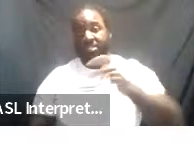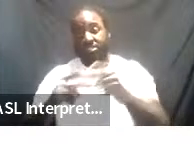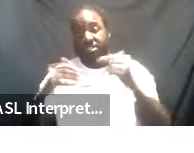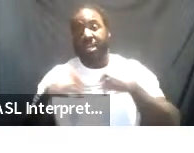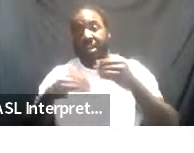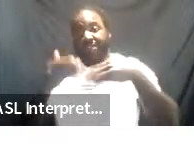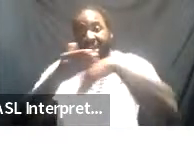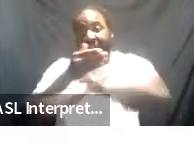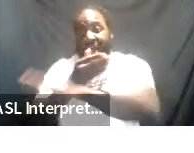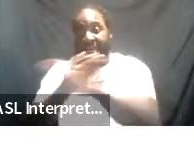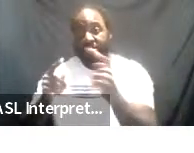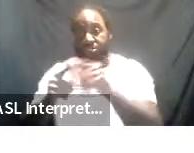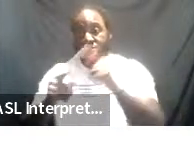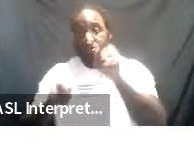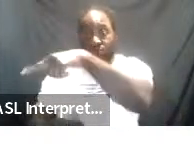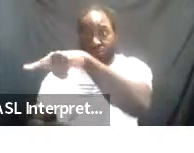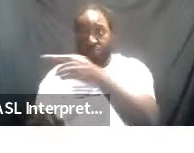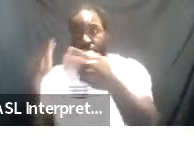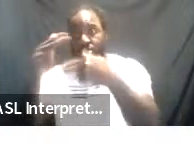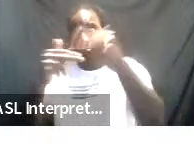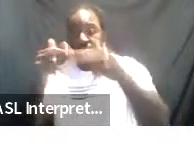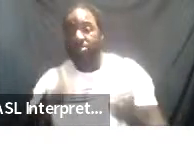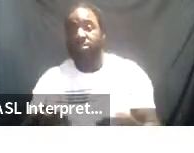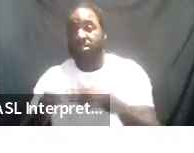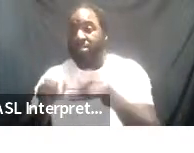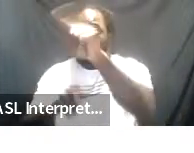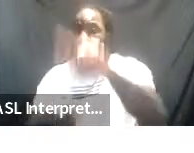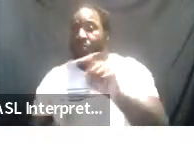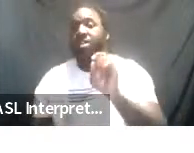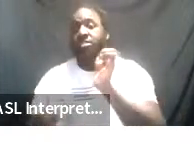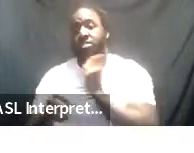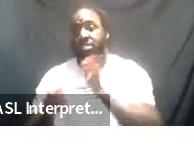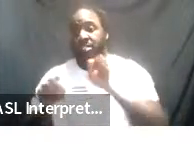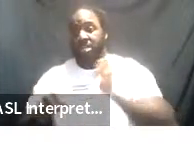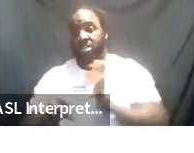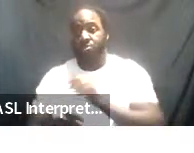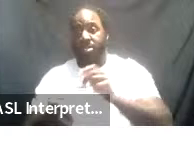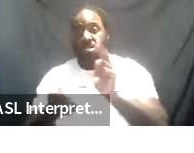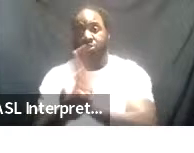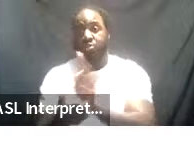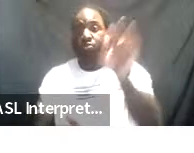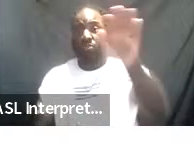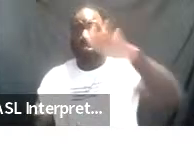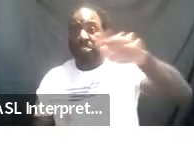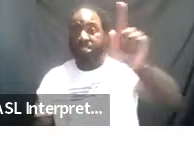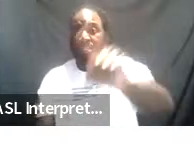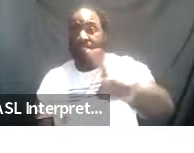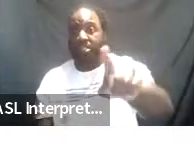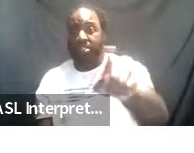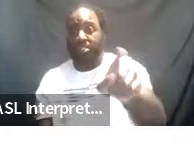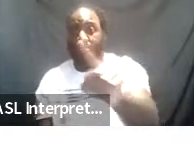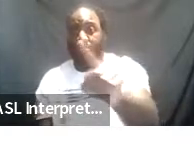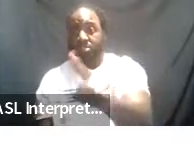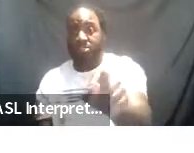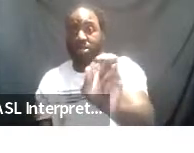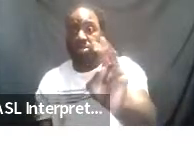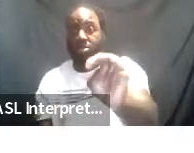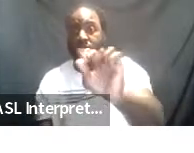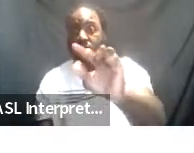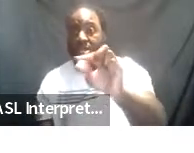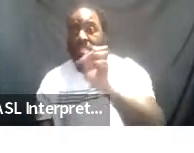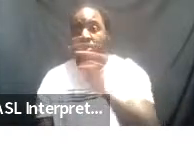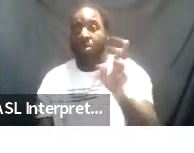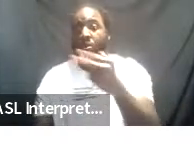to this is a question of, can we either use zoning or law to mandate all hospitals to provide